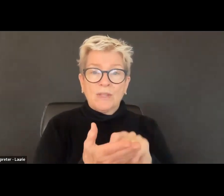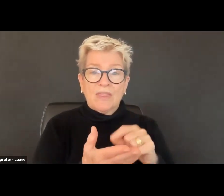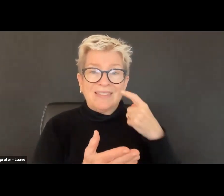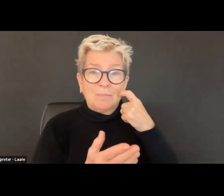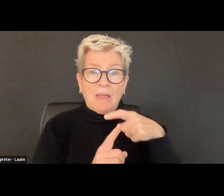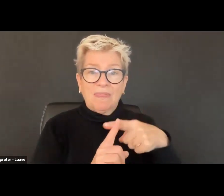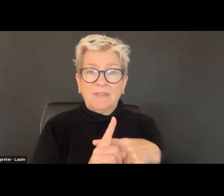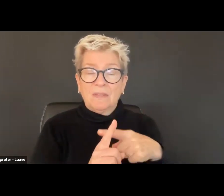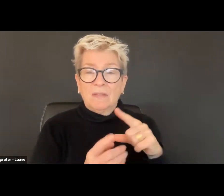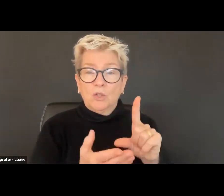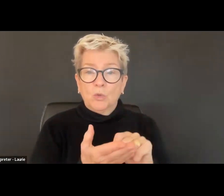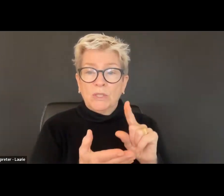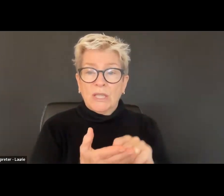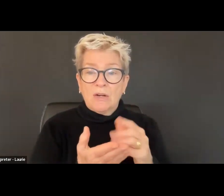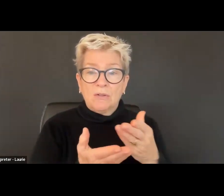newsletter.